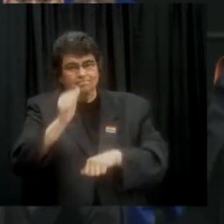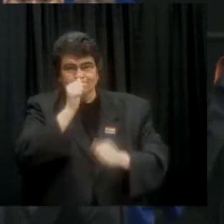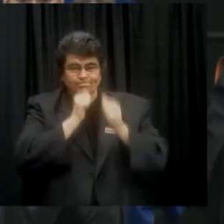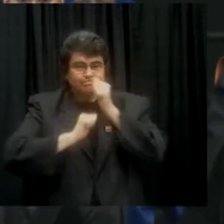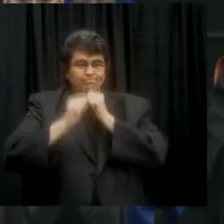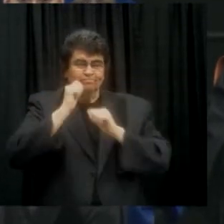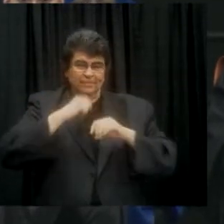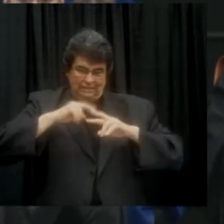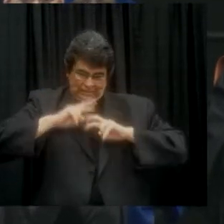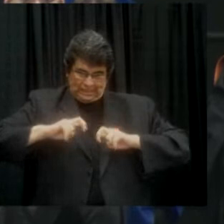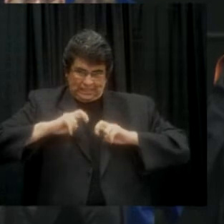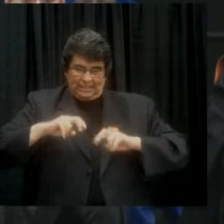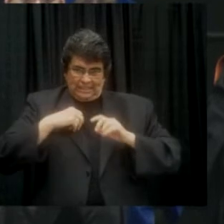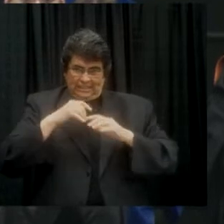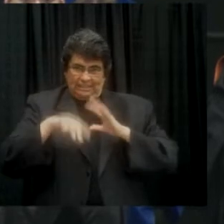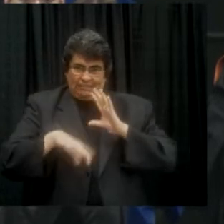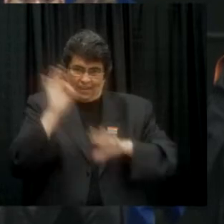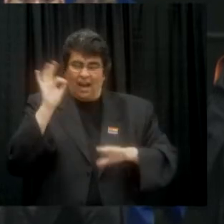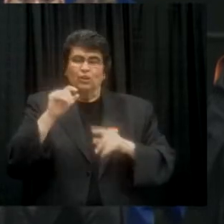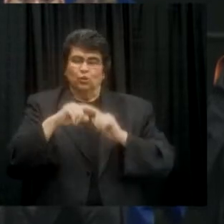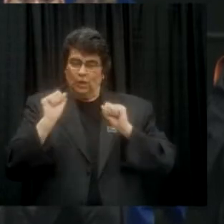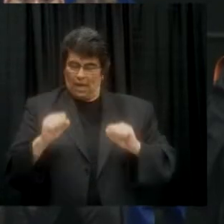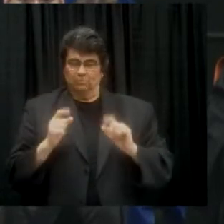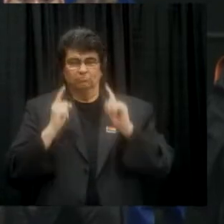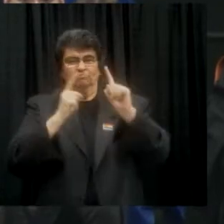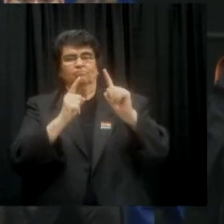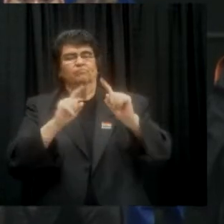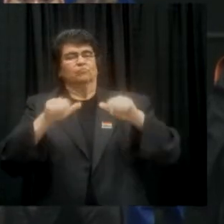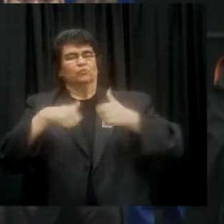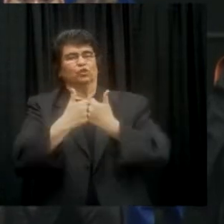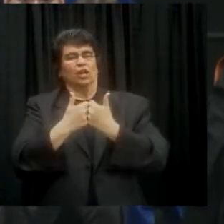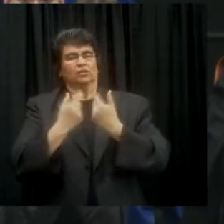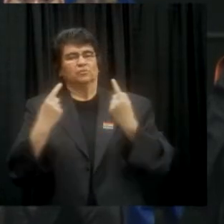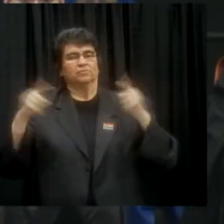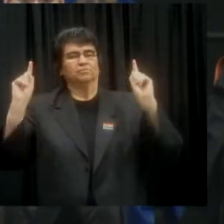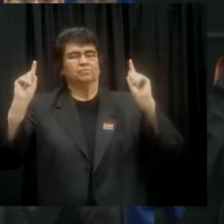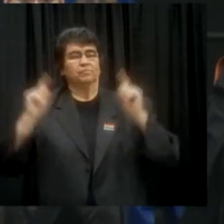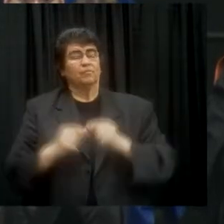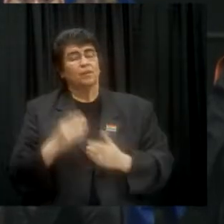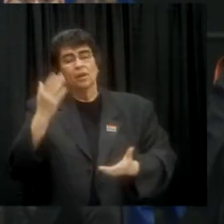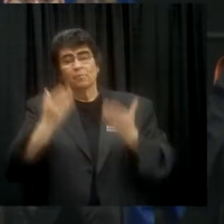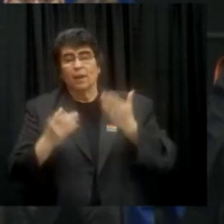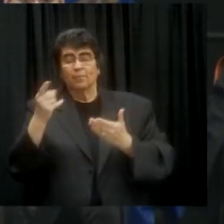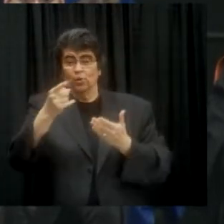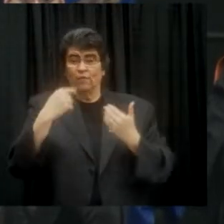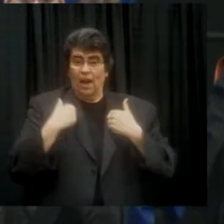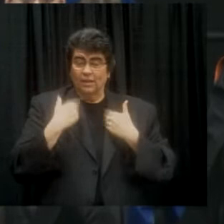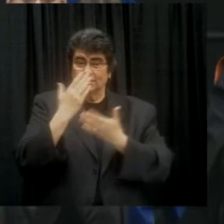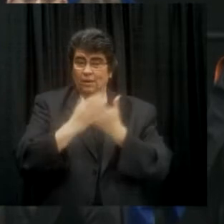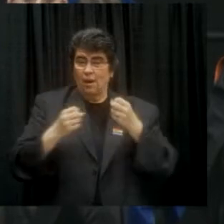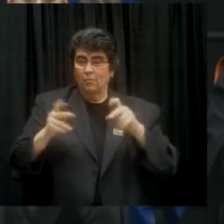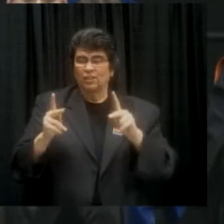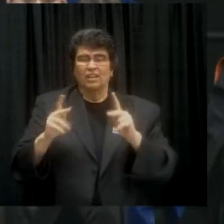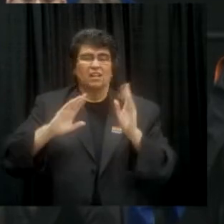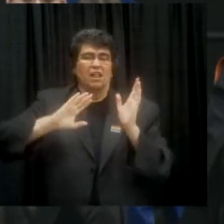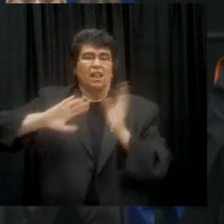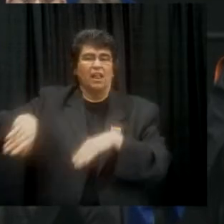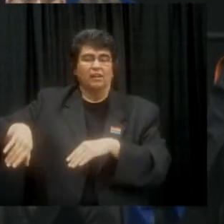dig deeper to find the resolve to meet the challenge. And perhaps you may have let some opportunities pass you